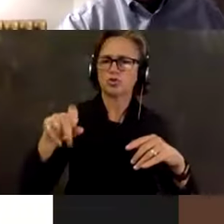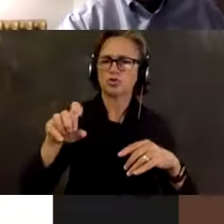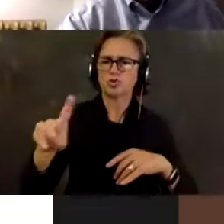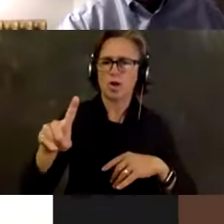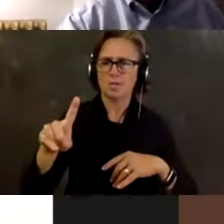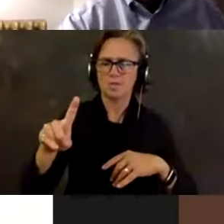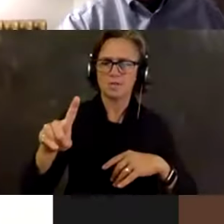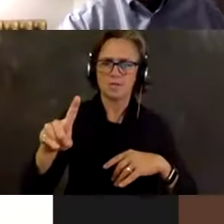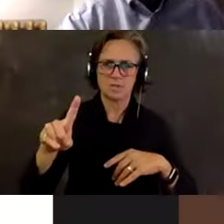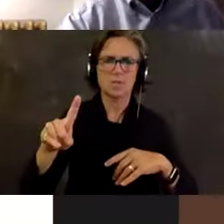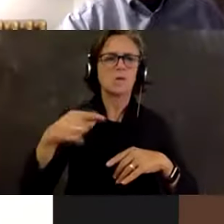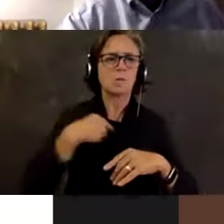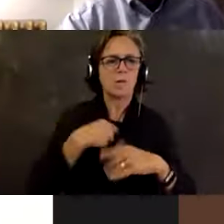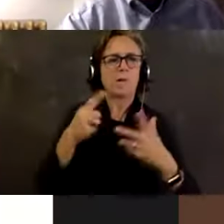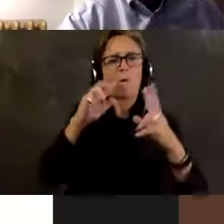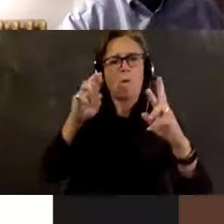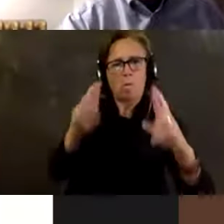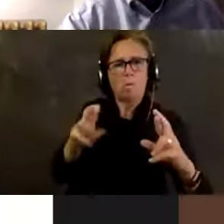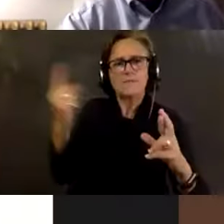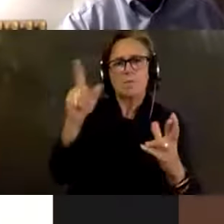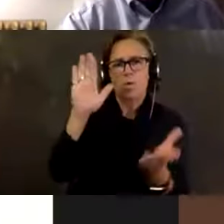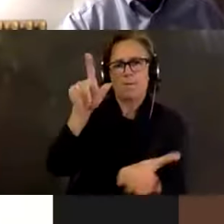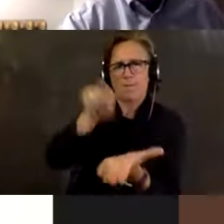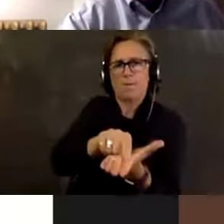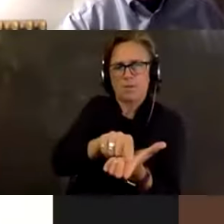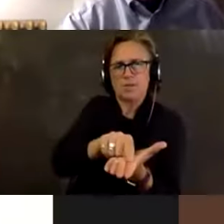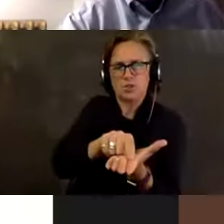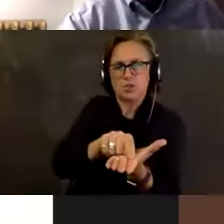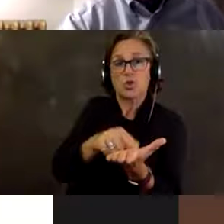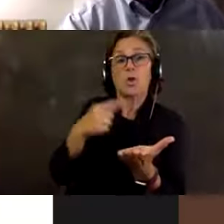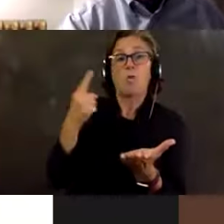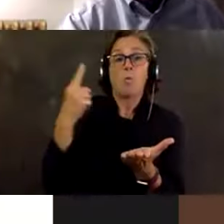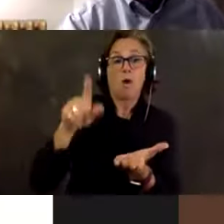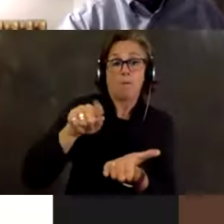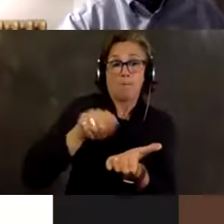picked up by one publisher, but we are not sure that we're going to go with that publisher.